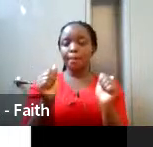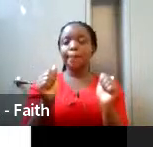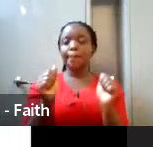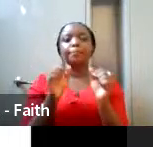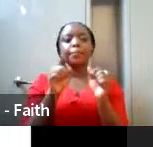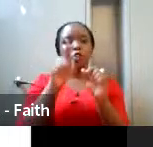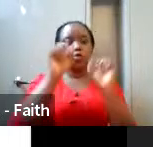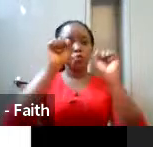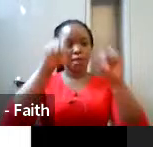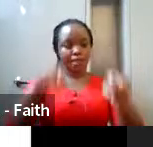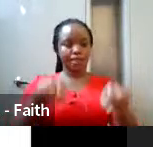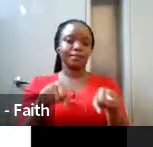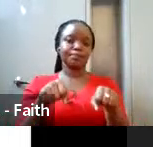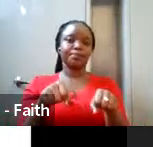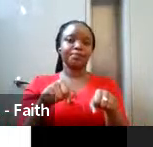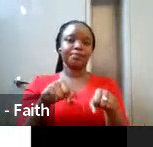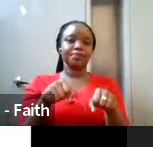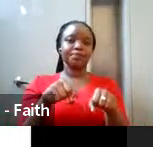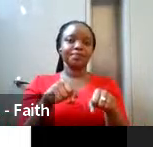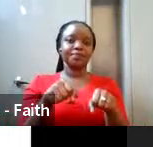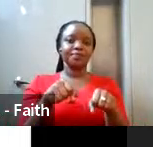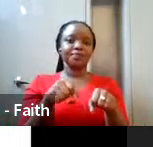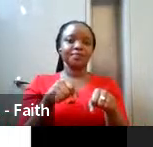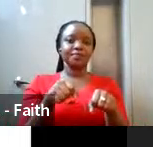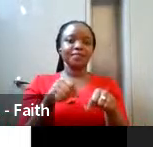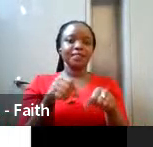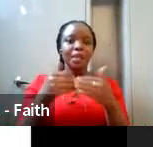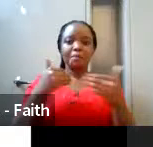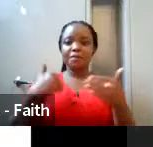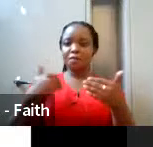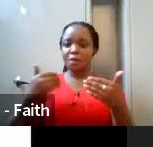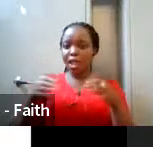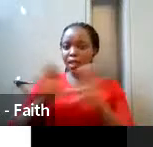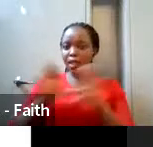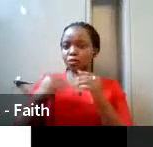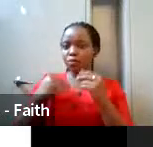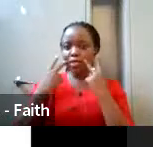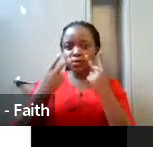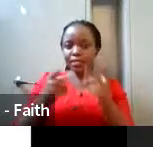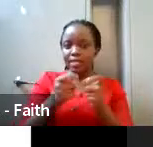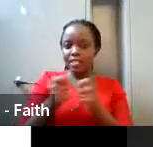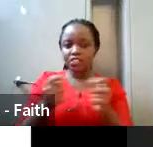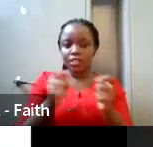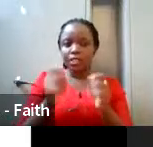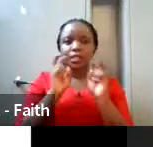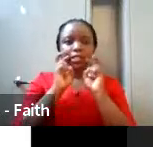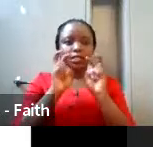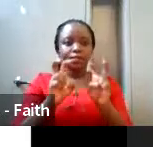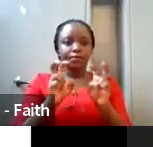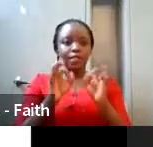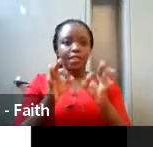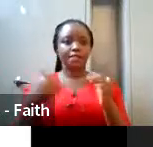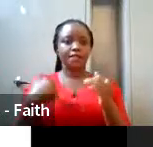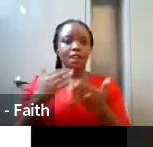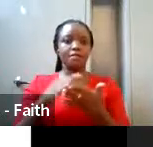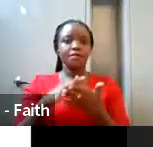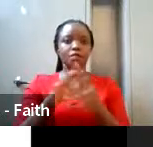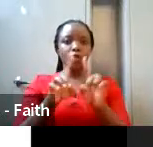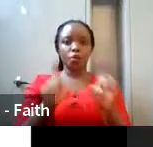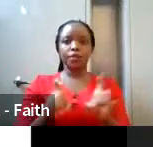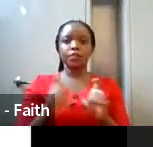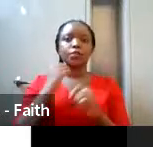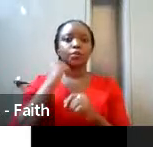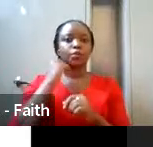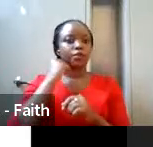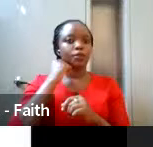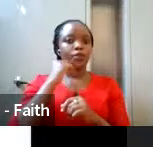can let me see before I end the session on the chat box to see our session, how the session can you rate